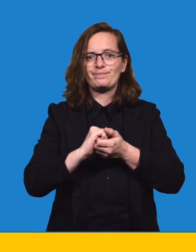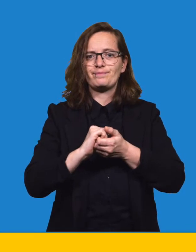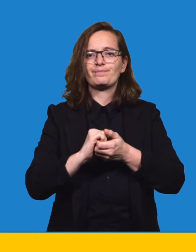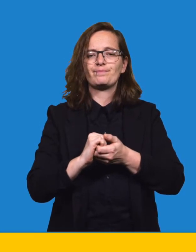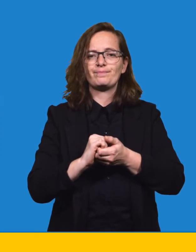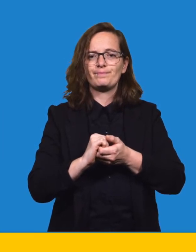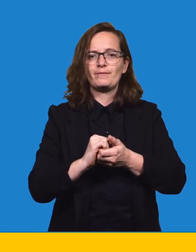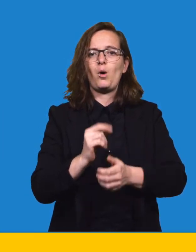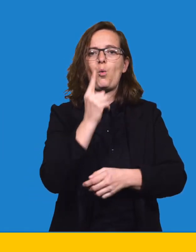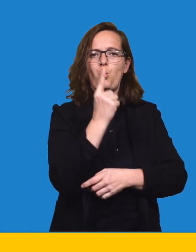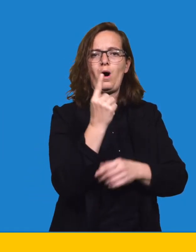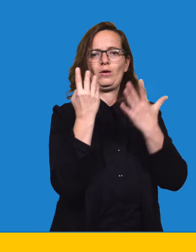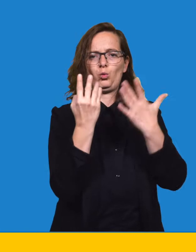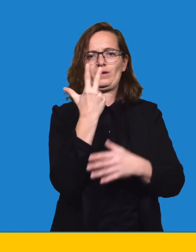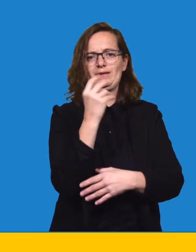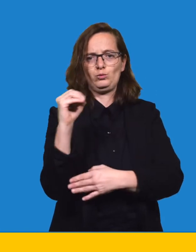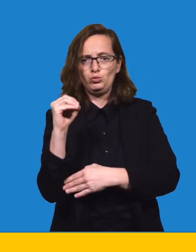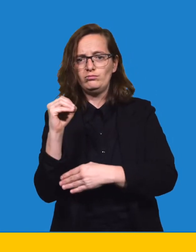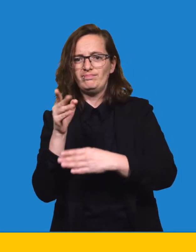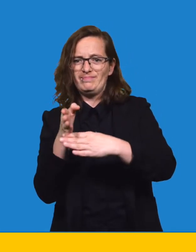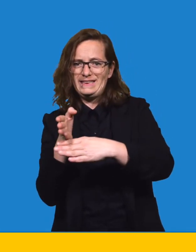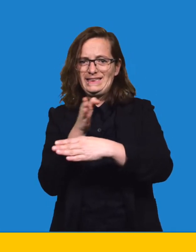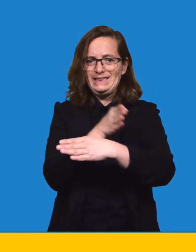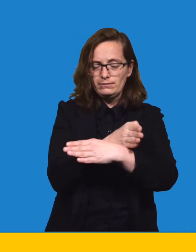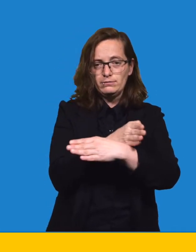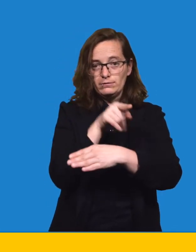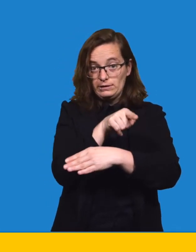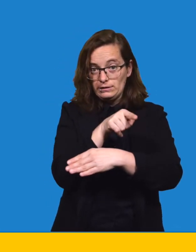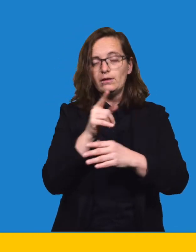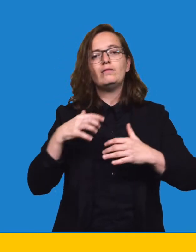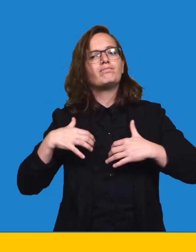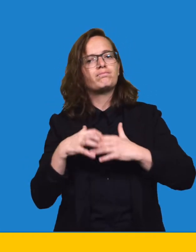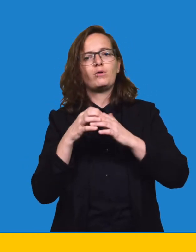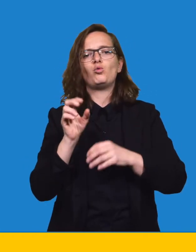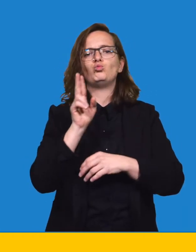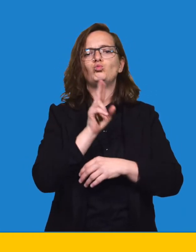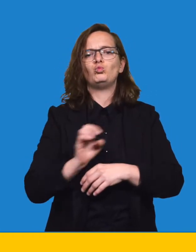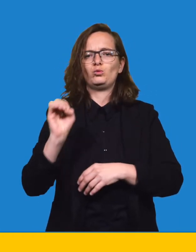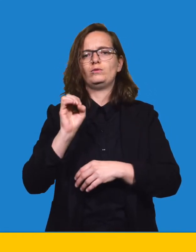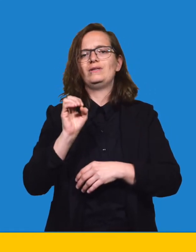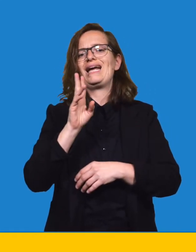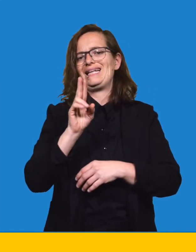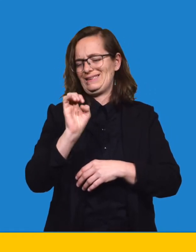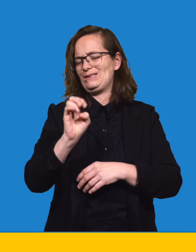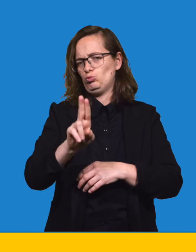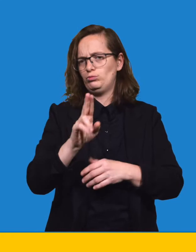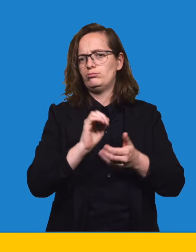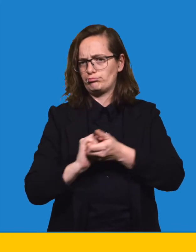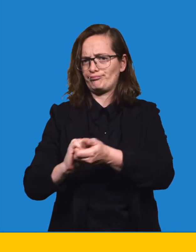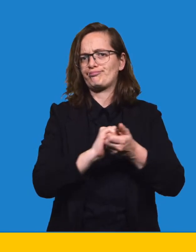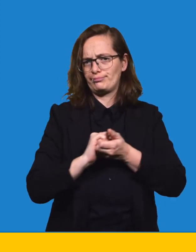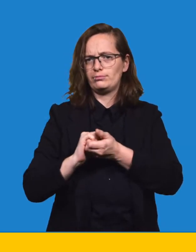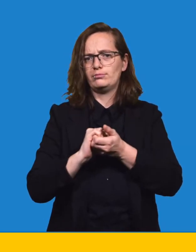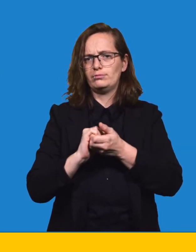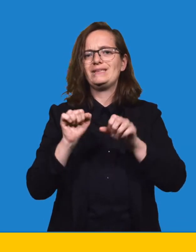solidarity. Decades before the creation of the European Community, in the 1930s, the French government wrote a memorandum to the League